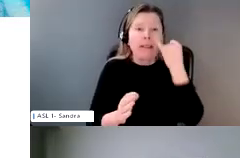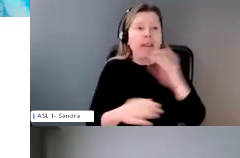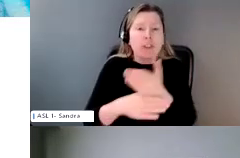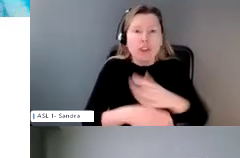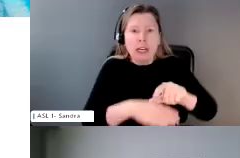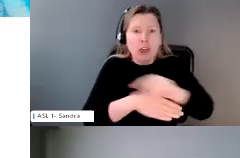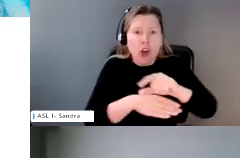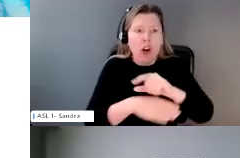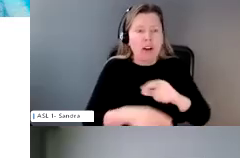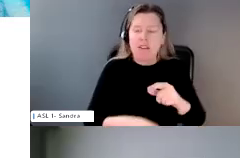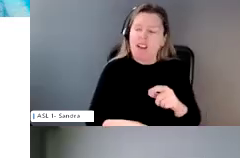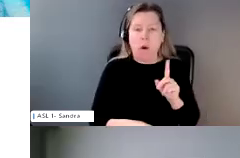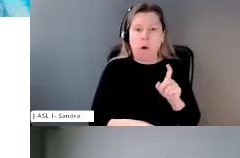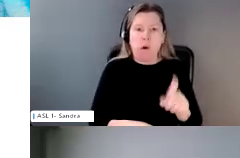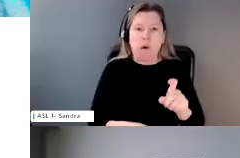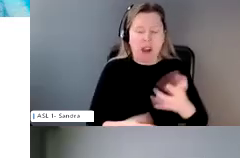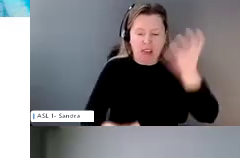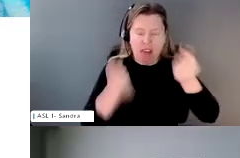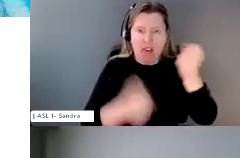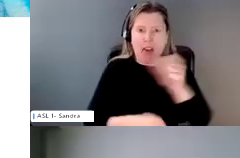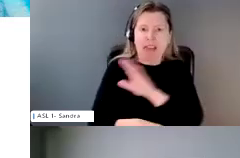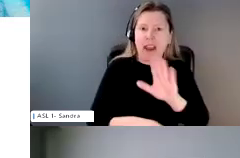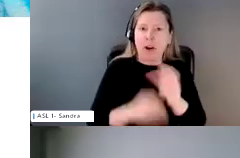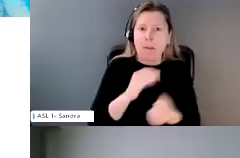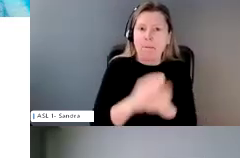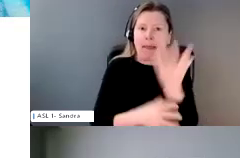So these are all examples.